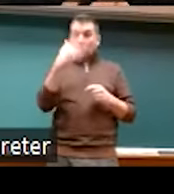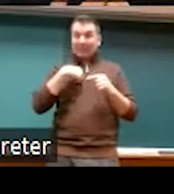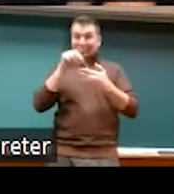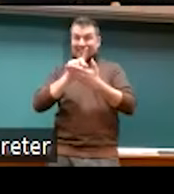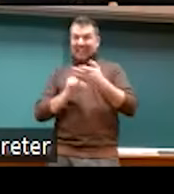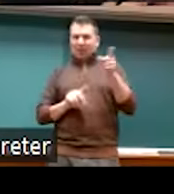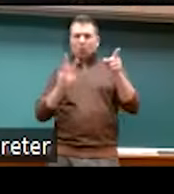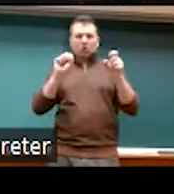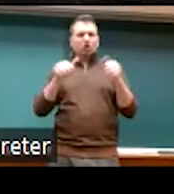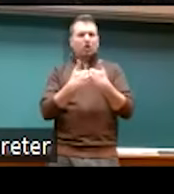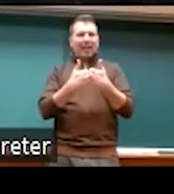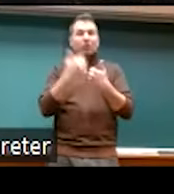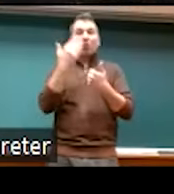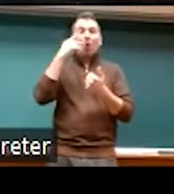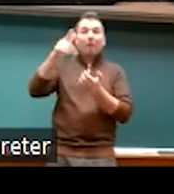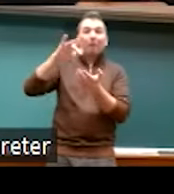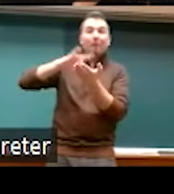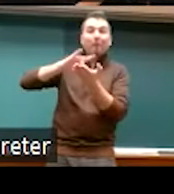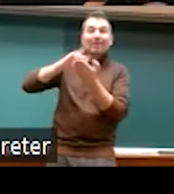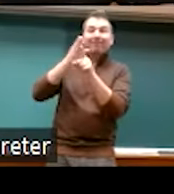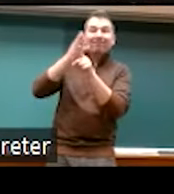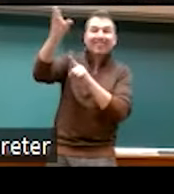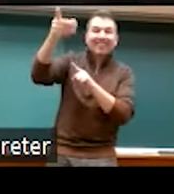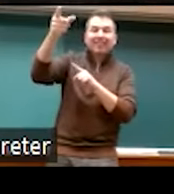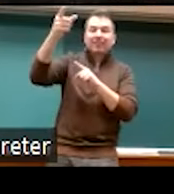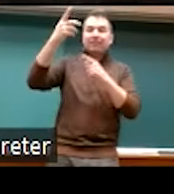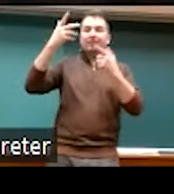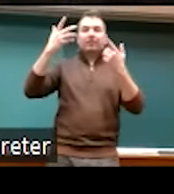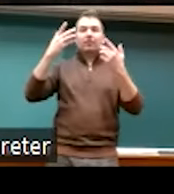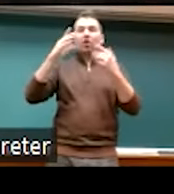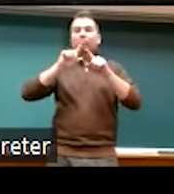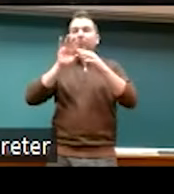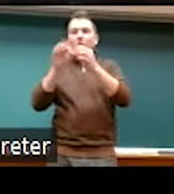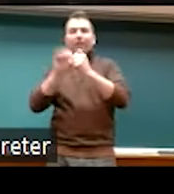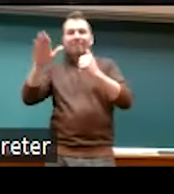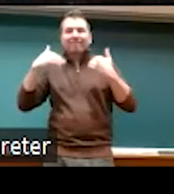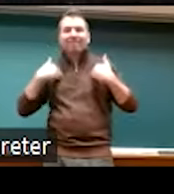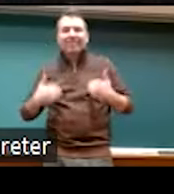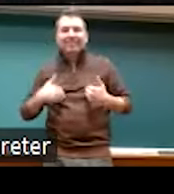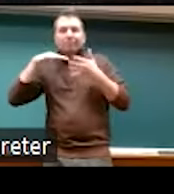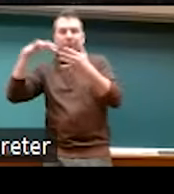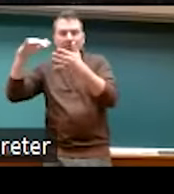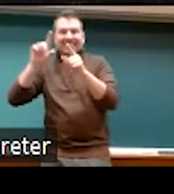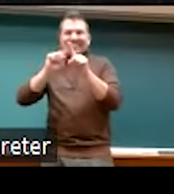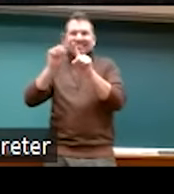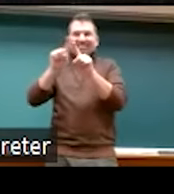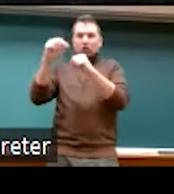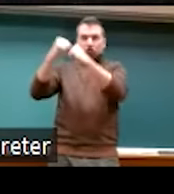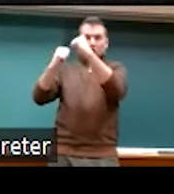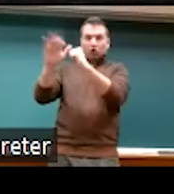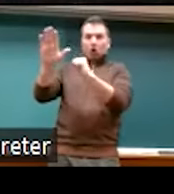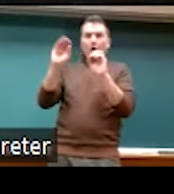with medicine or other kinds, basic medicine or other physiological techniques, there is